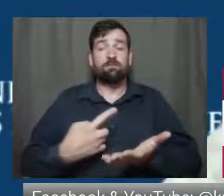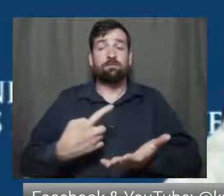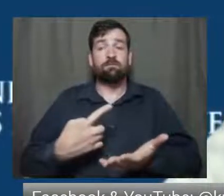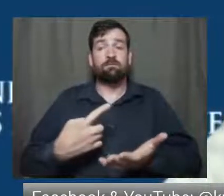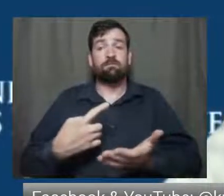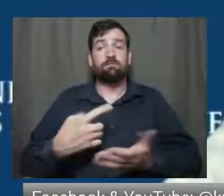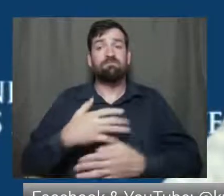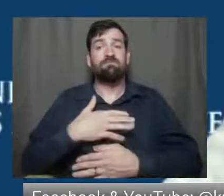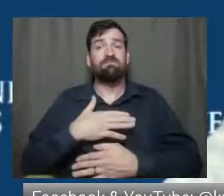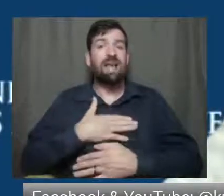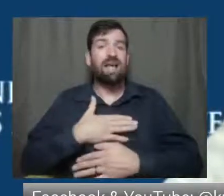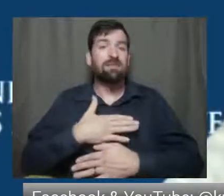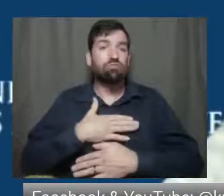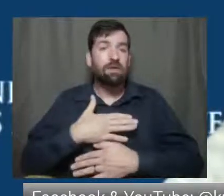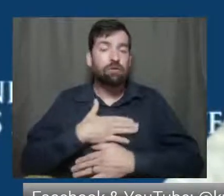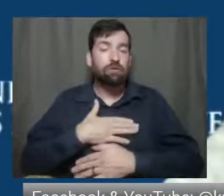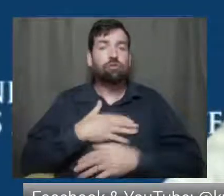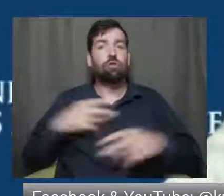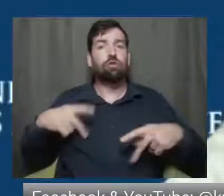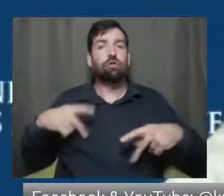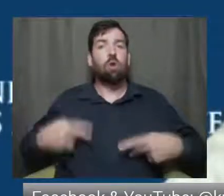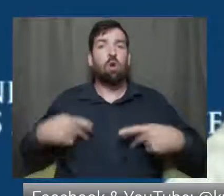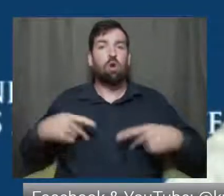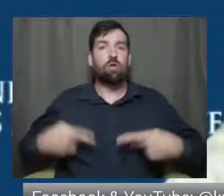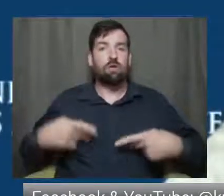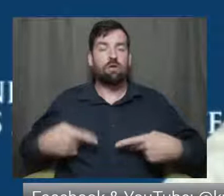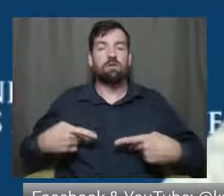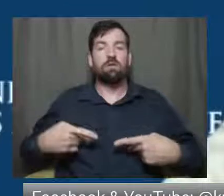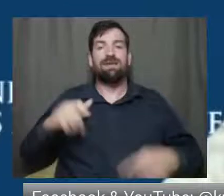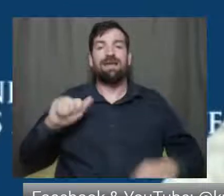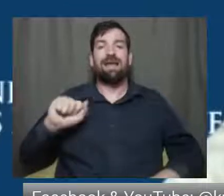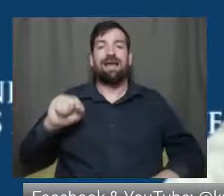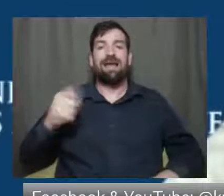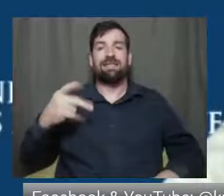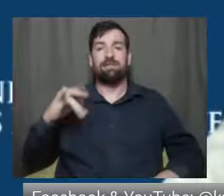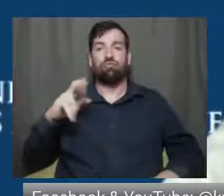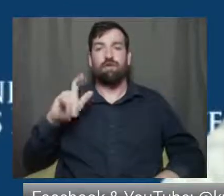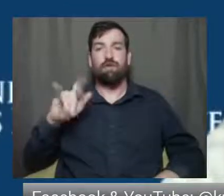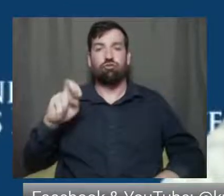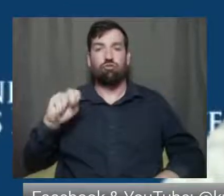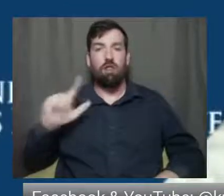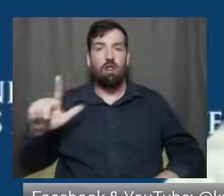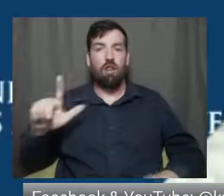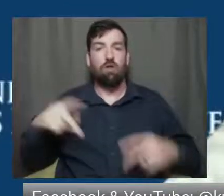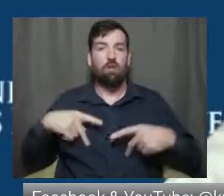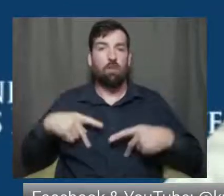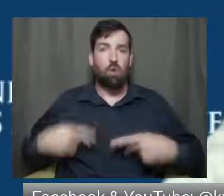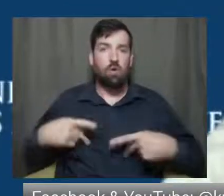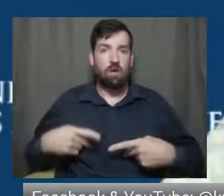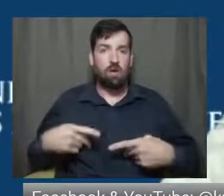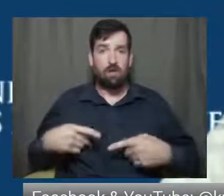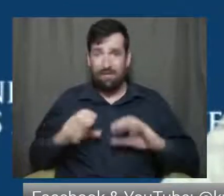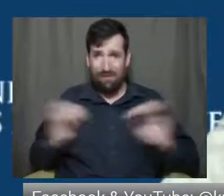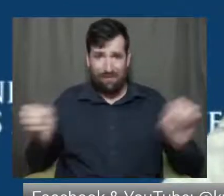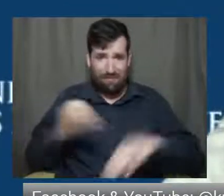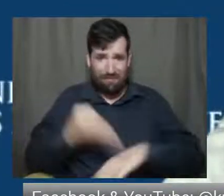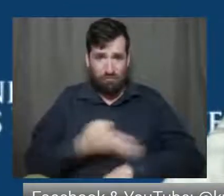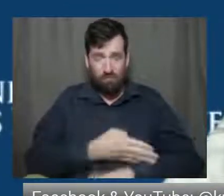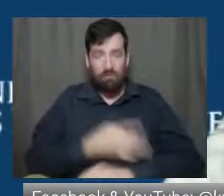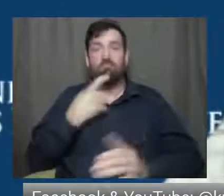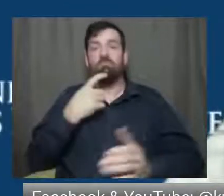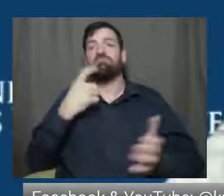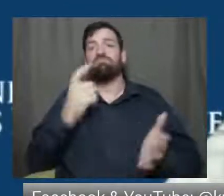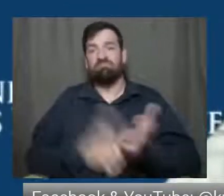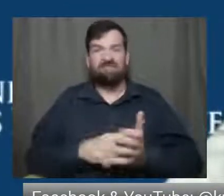aspiration pneumonia. Patients come back with aspiration pneumonia and they don't get any better. And then we find out that their teeth were not very